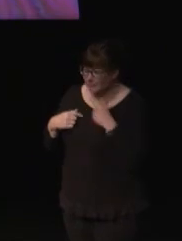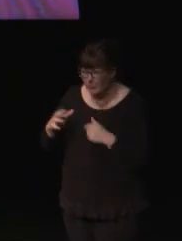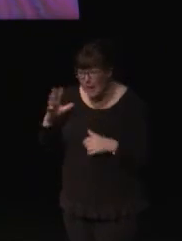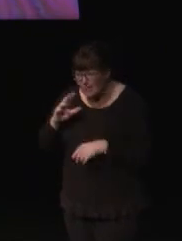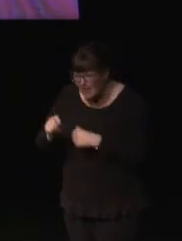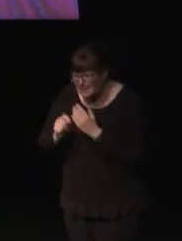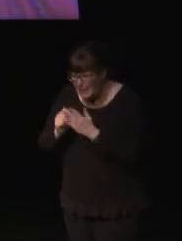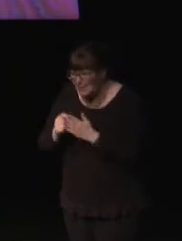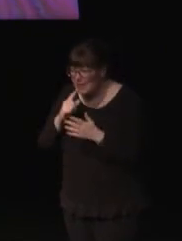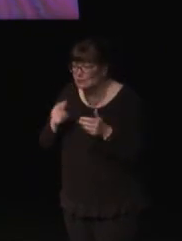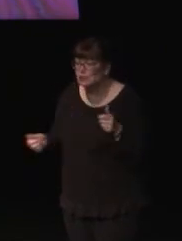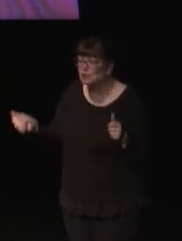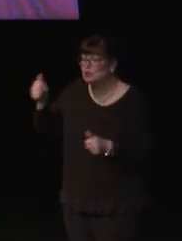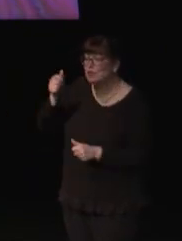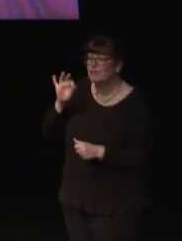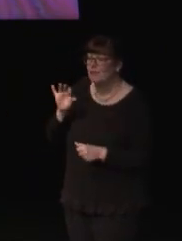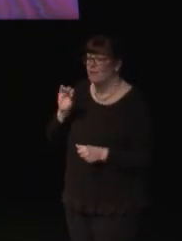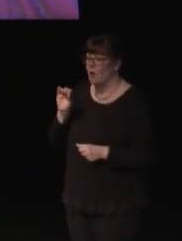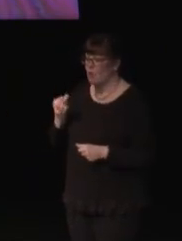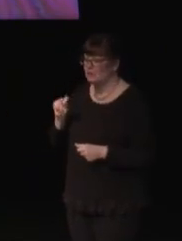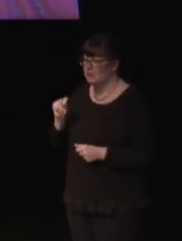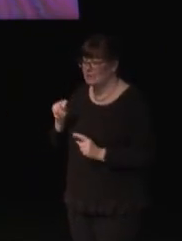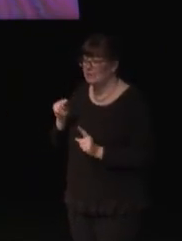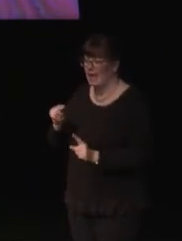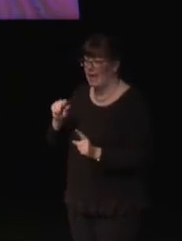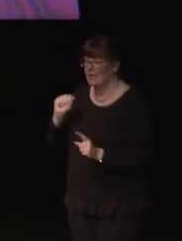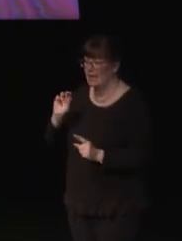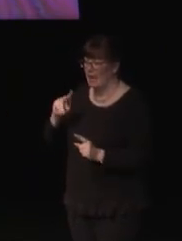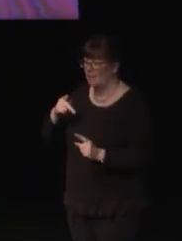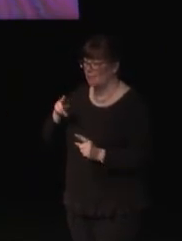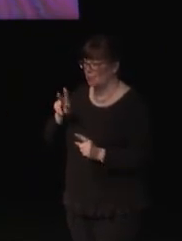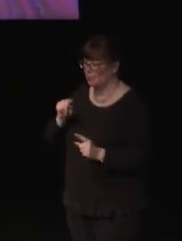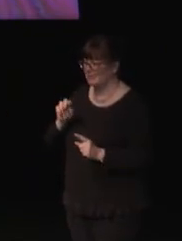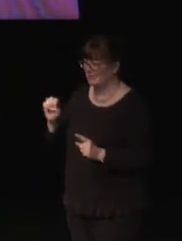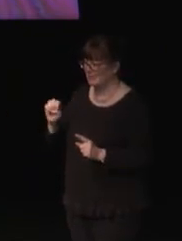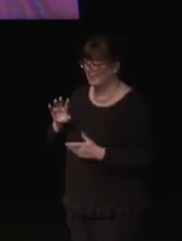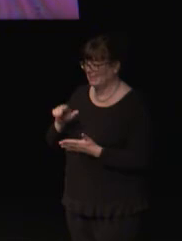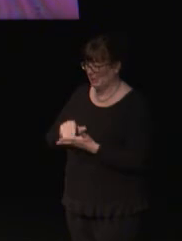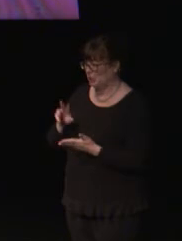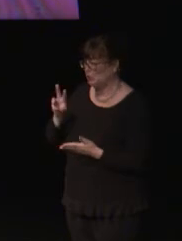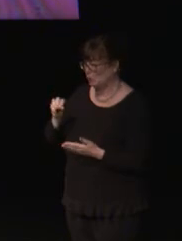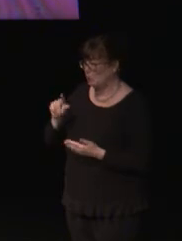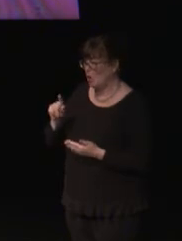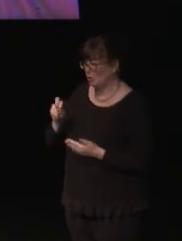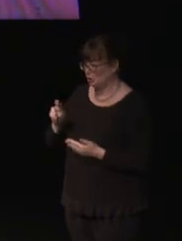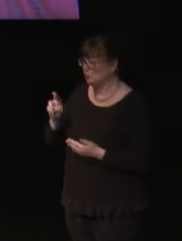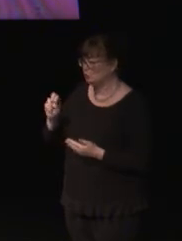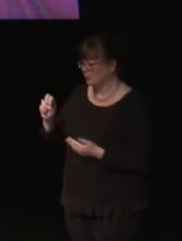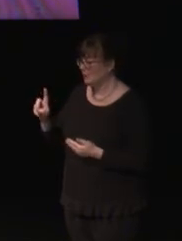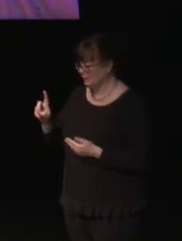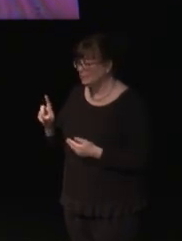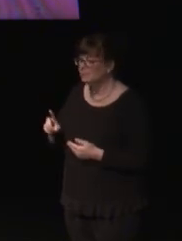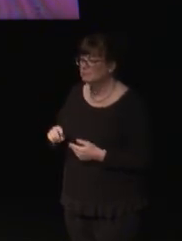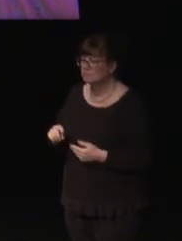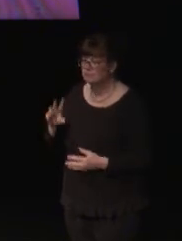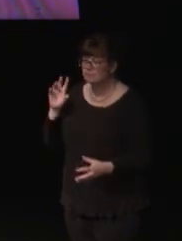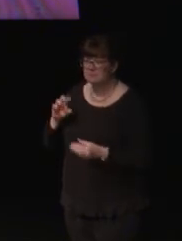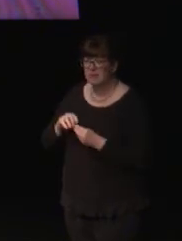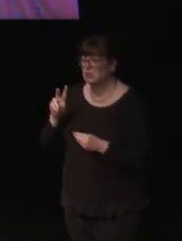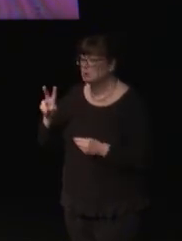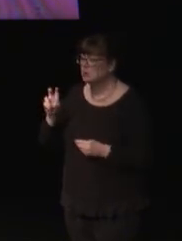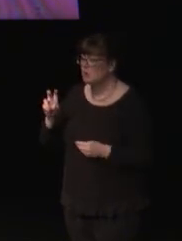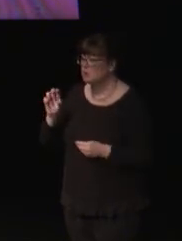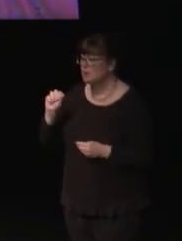the occupational therapy at the Amputee Center, so at Walter Reed. And so we have 200 amputees